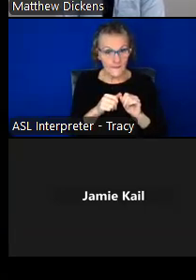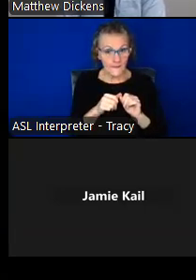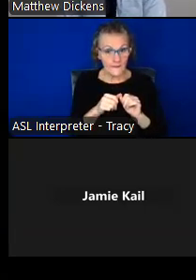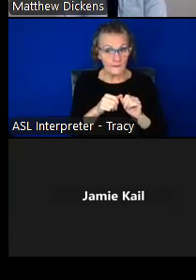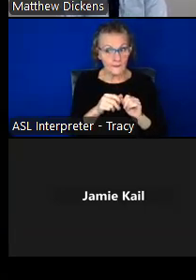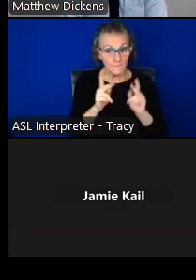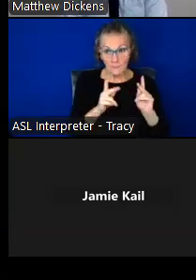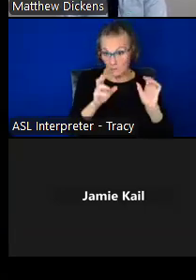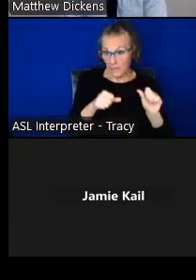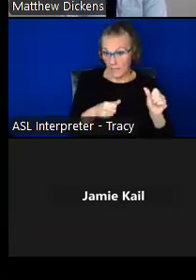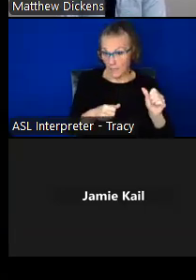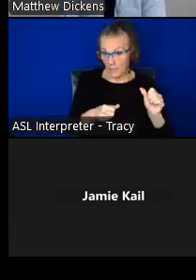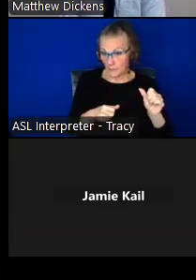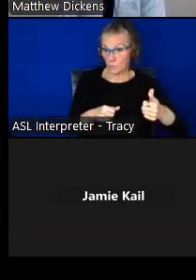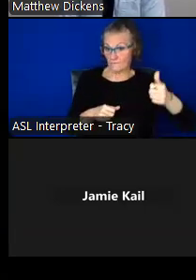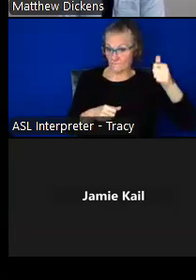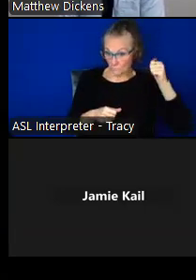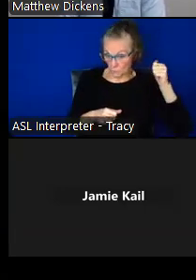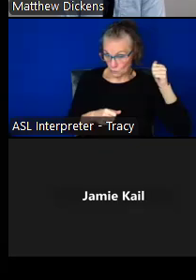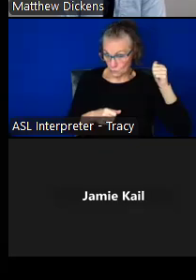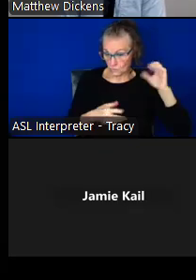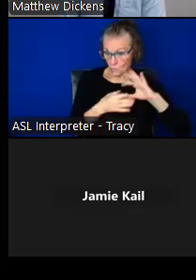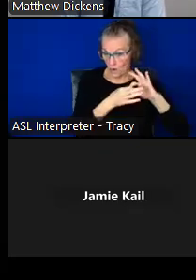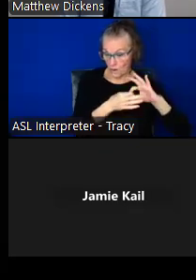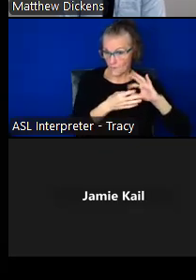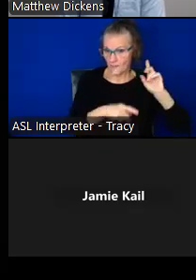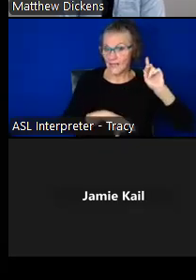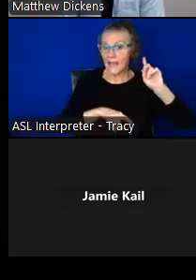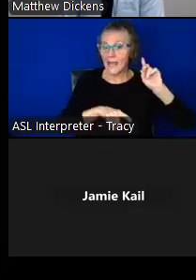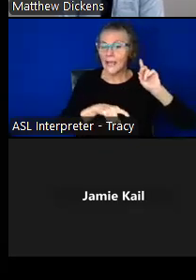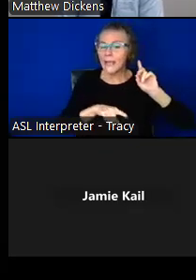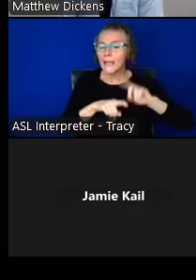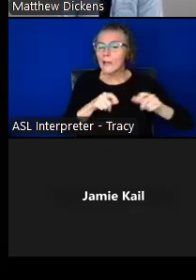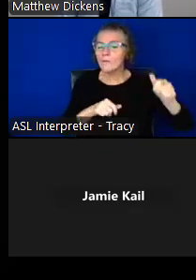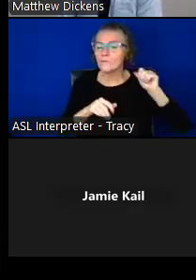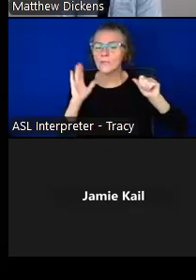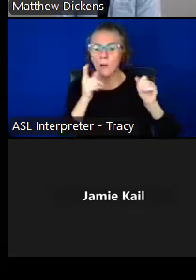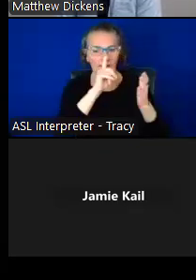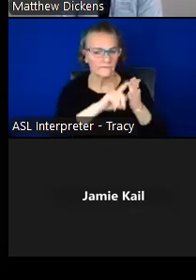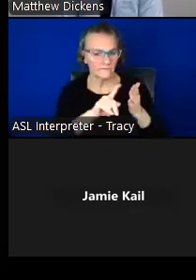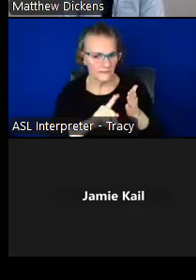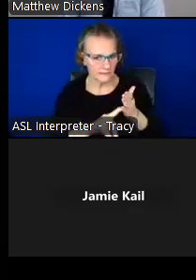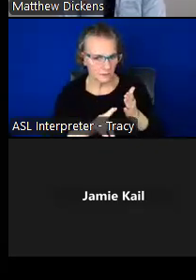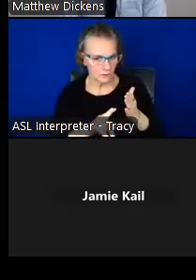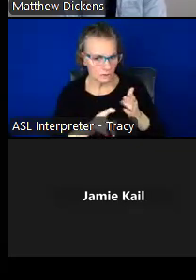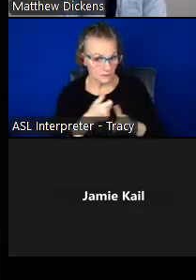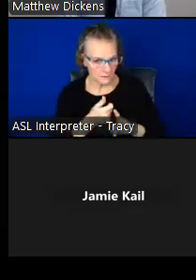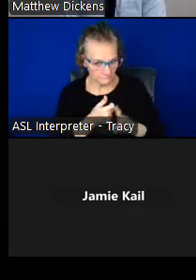can refuse not to cooperate, but they can't refuse the investigation in and of